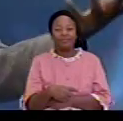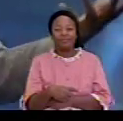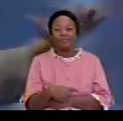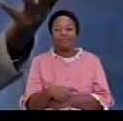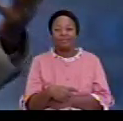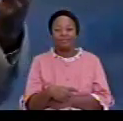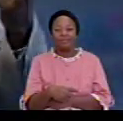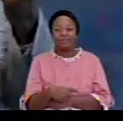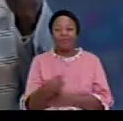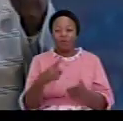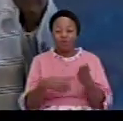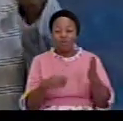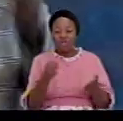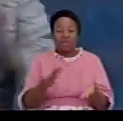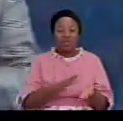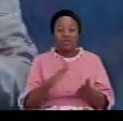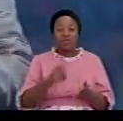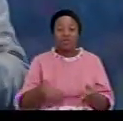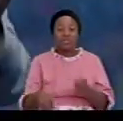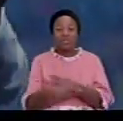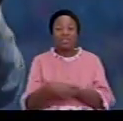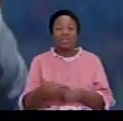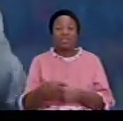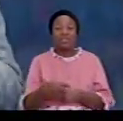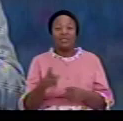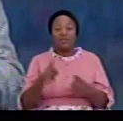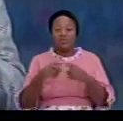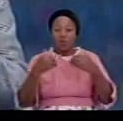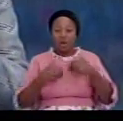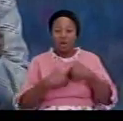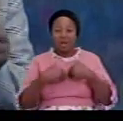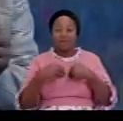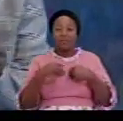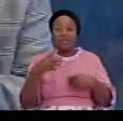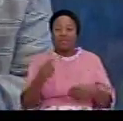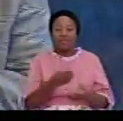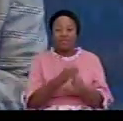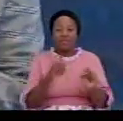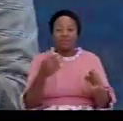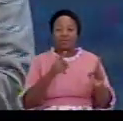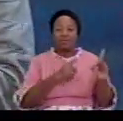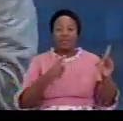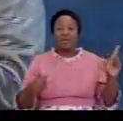What a glorious day to have the salvation of the Lord.